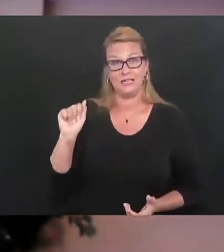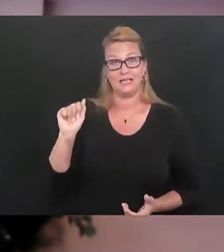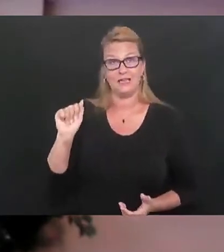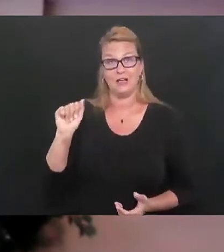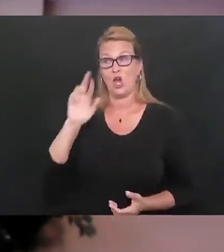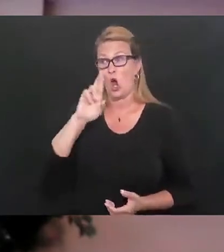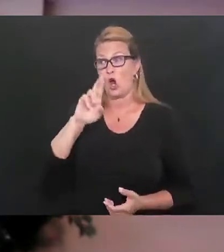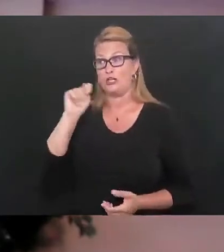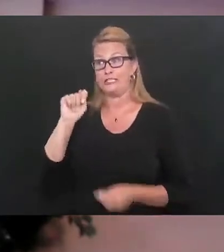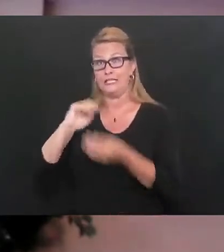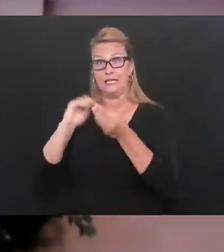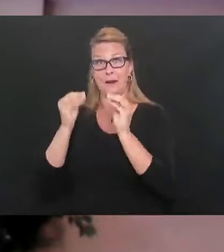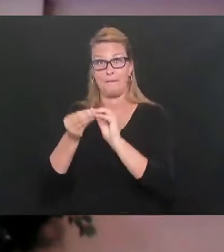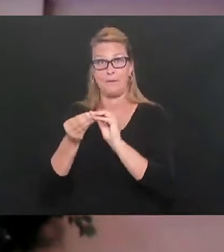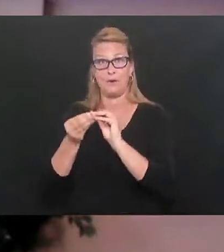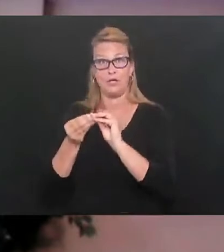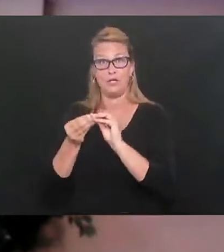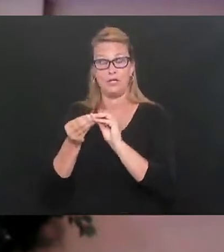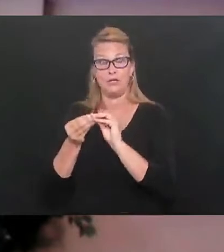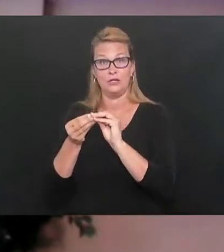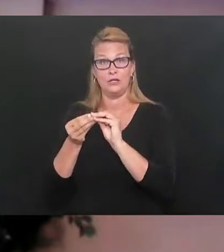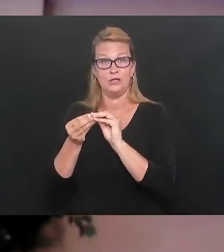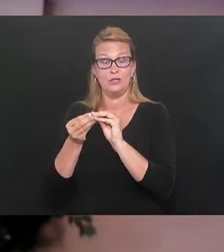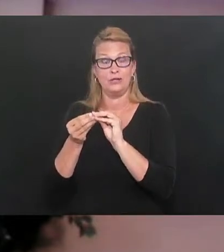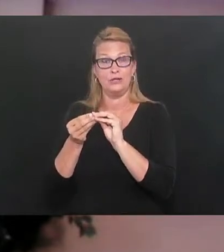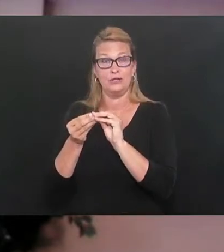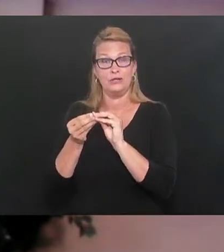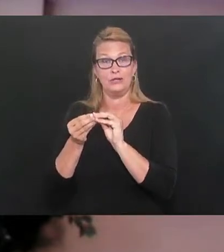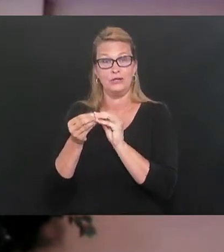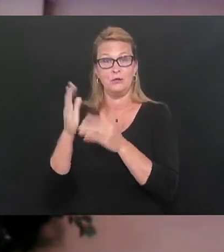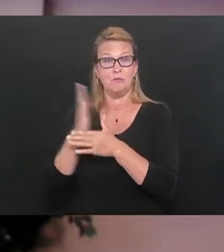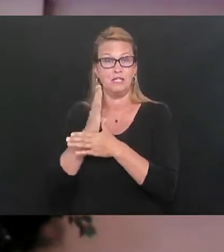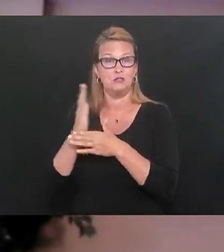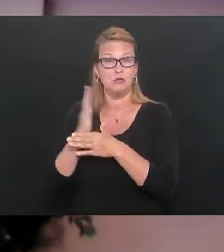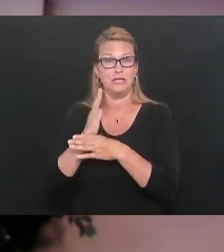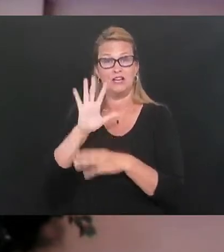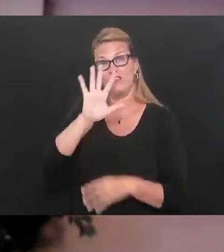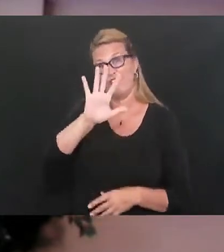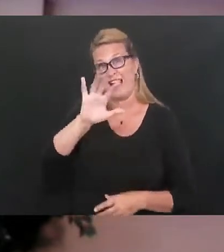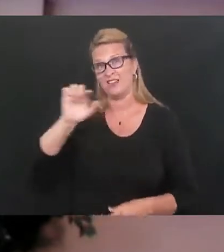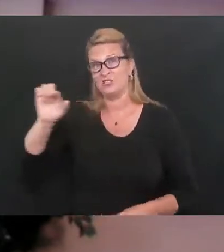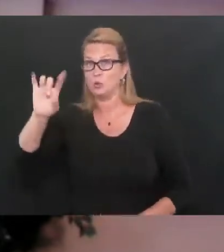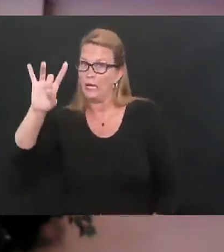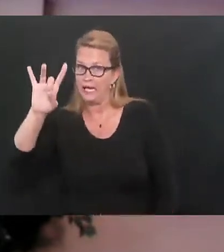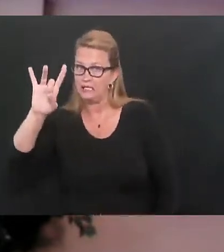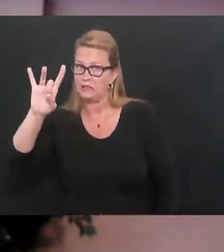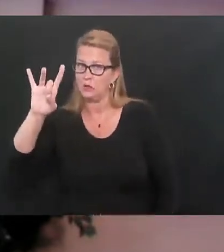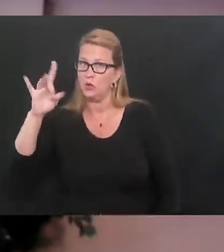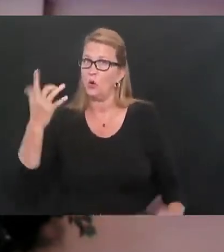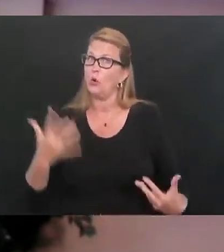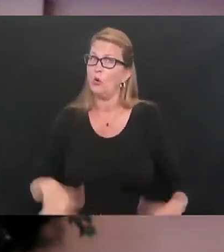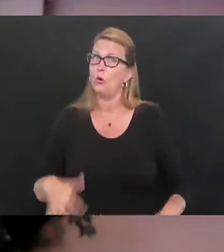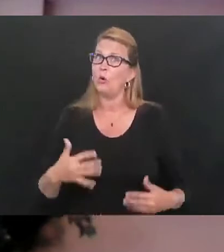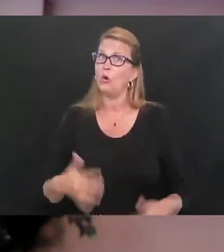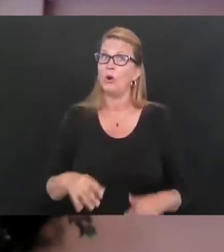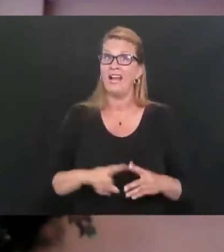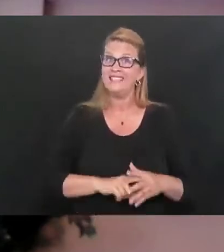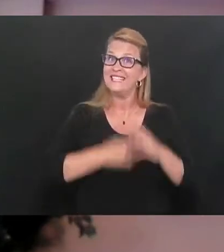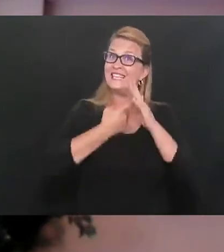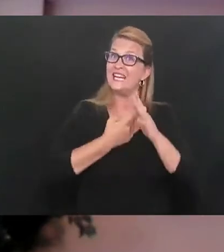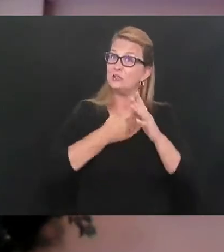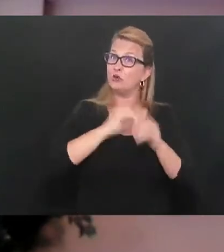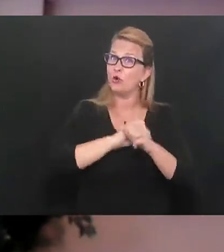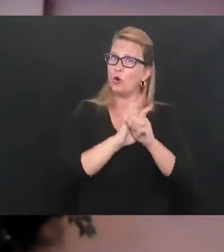reproductive value, that R0 or RT value, of between 5 and 8. So the initial virus had the